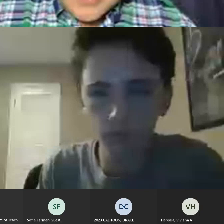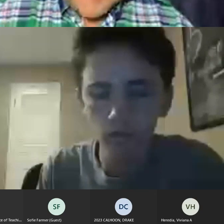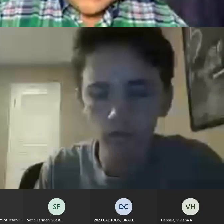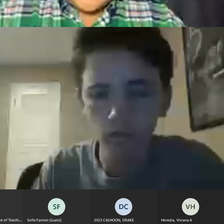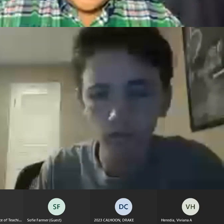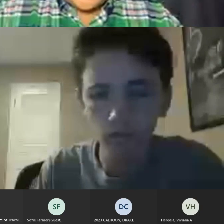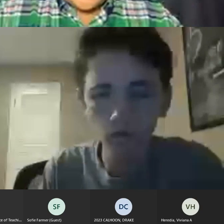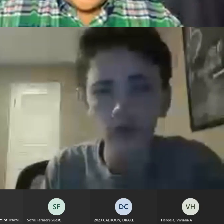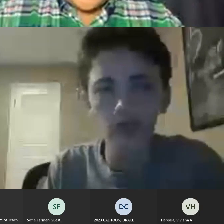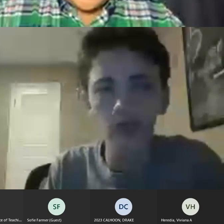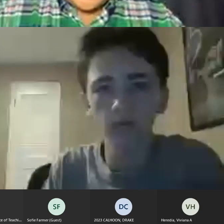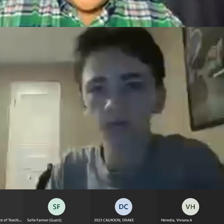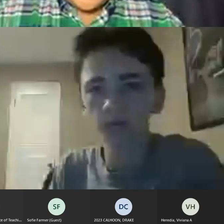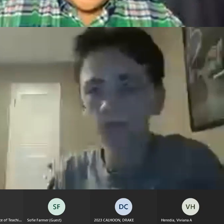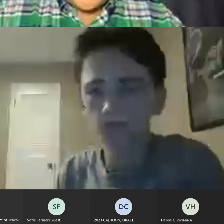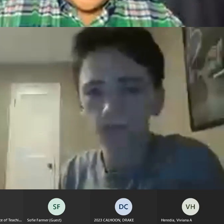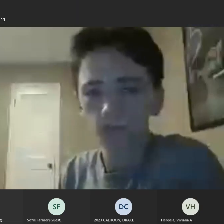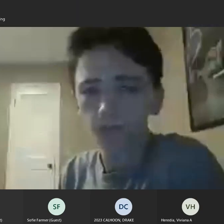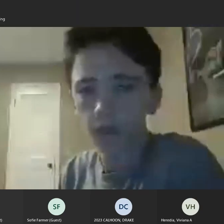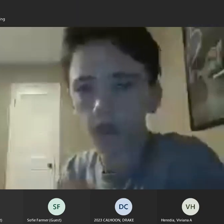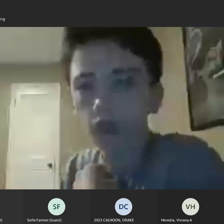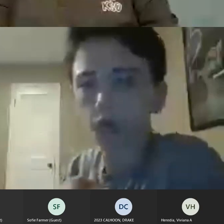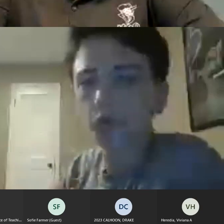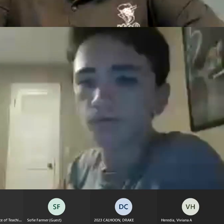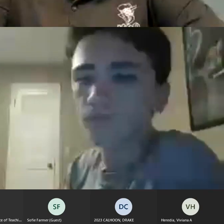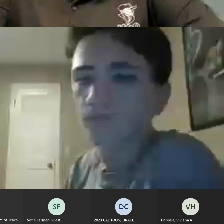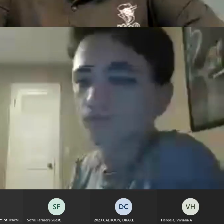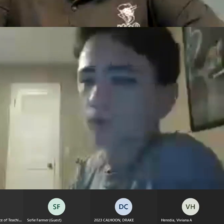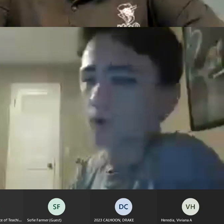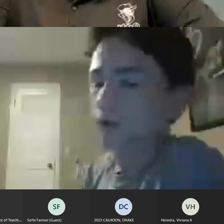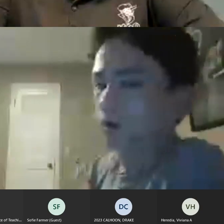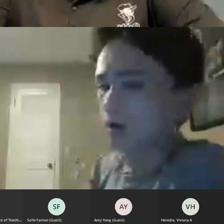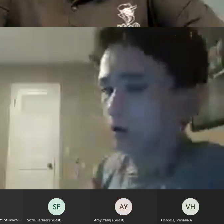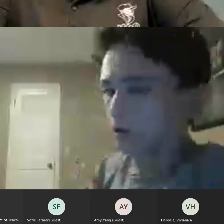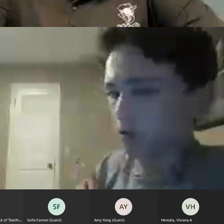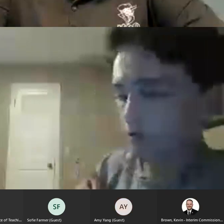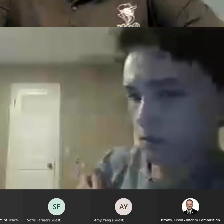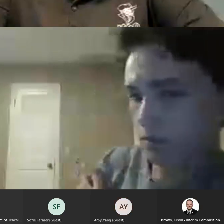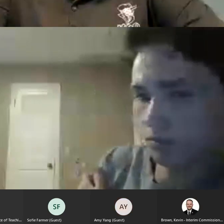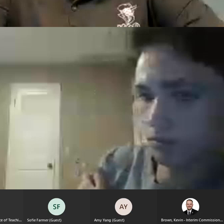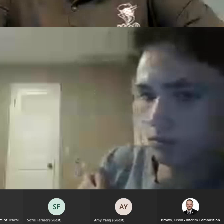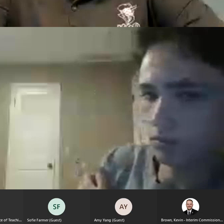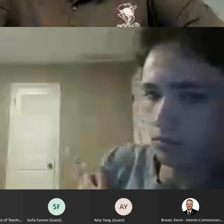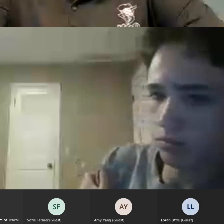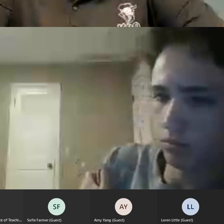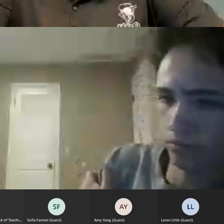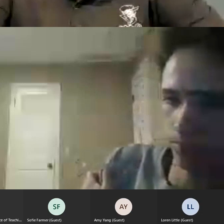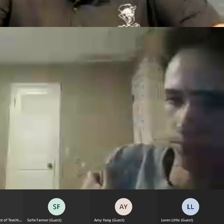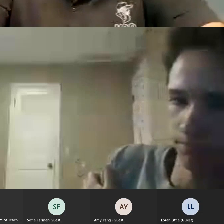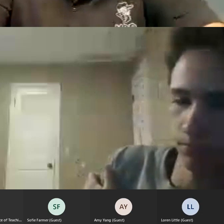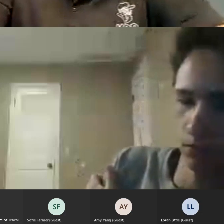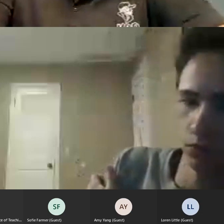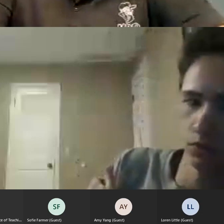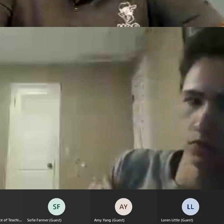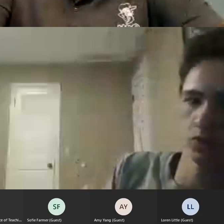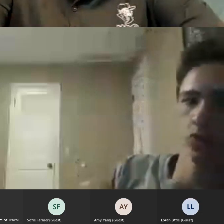Thank you. Bye. Thank you. Thank you.